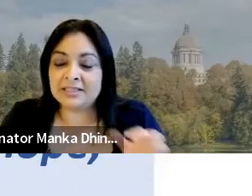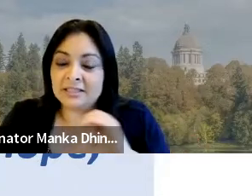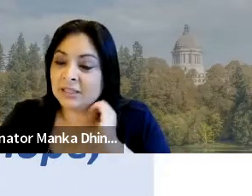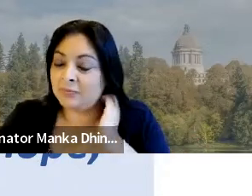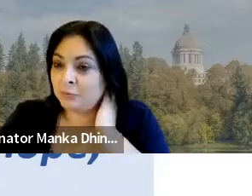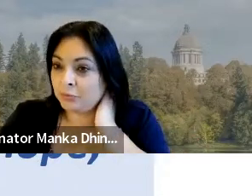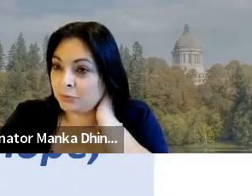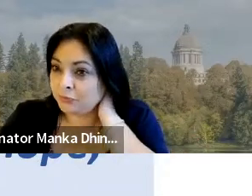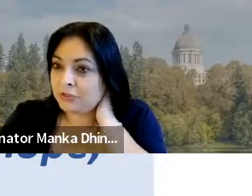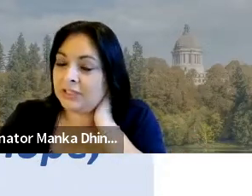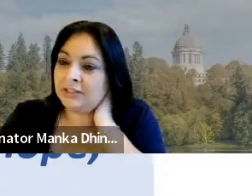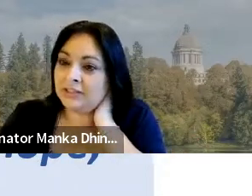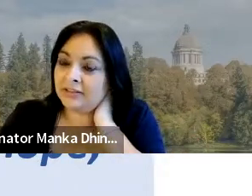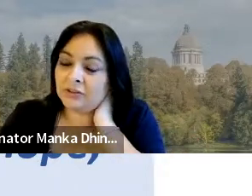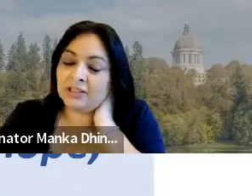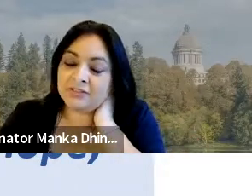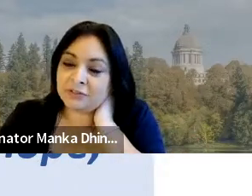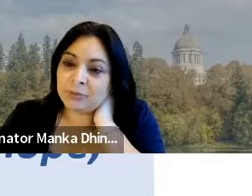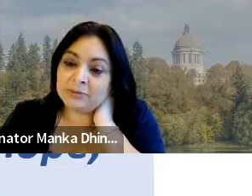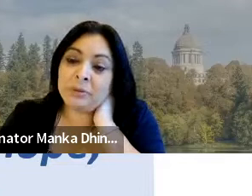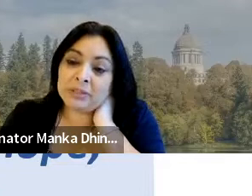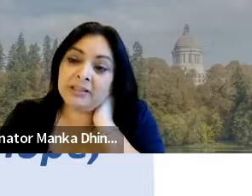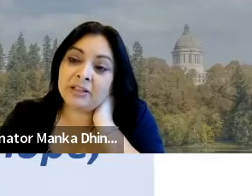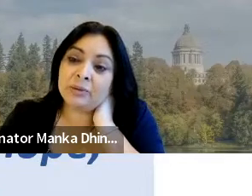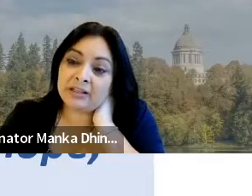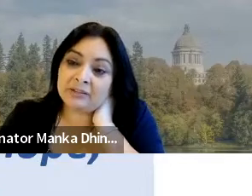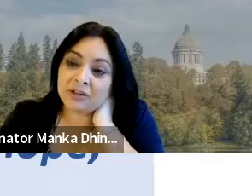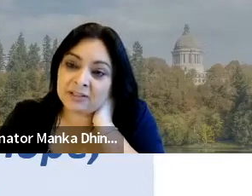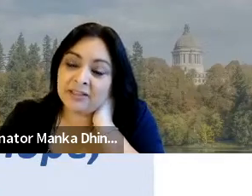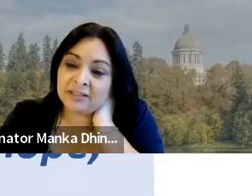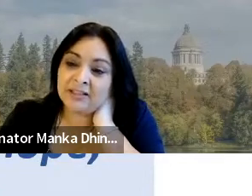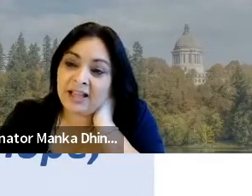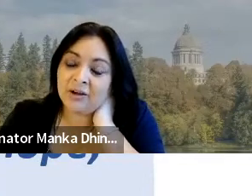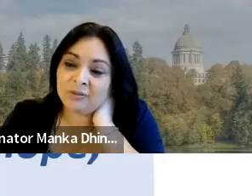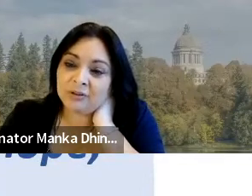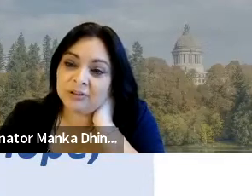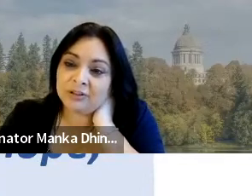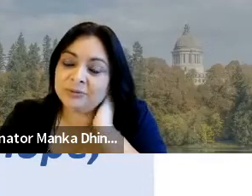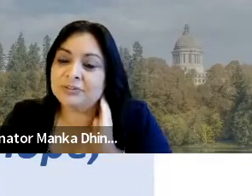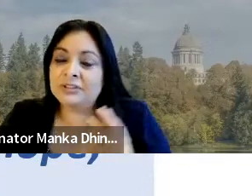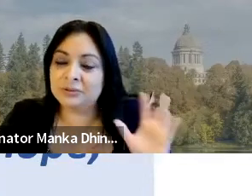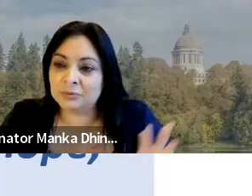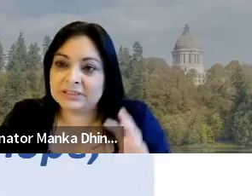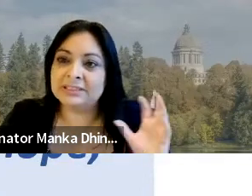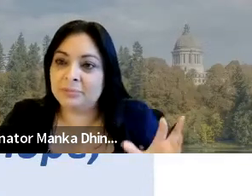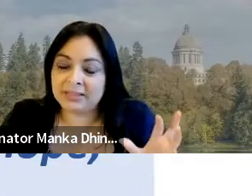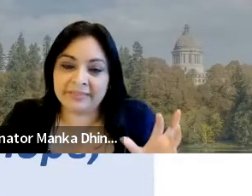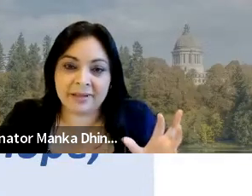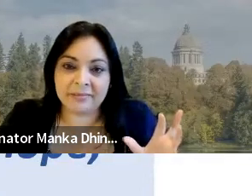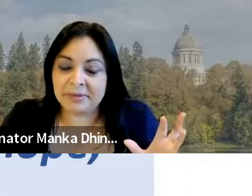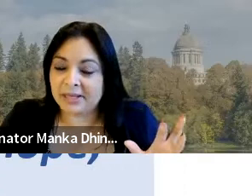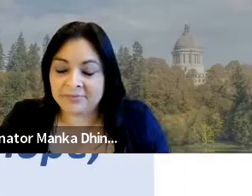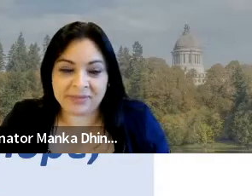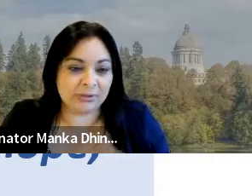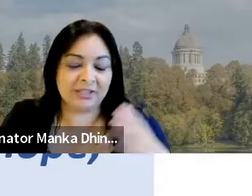that's approved, I think there are lots of different ways that people can get creative on how they're going to use these words and depict